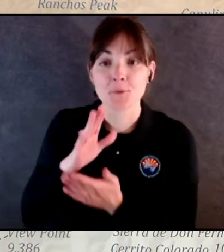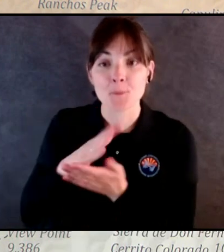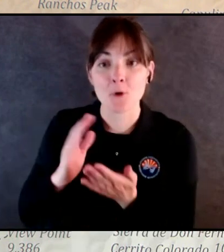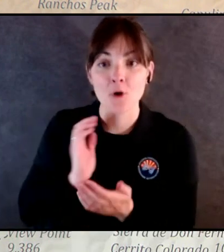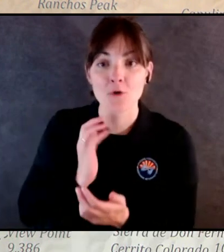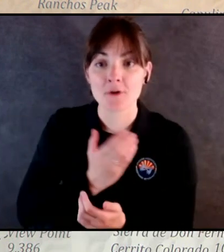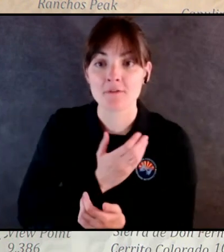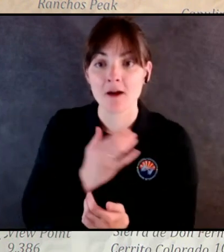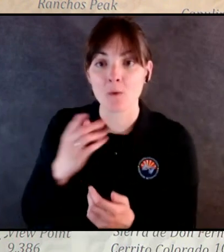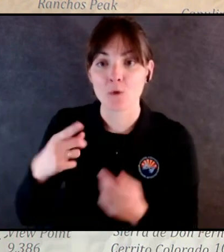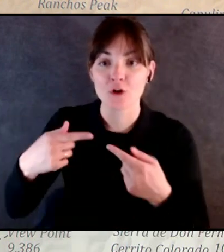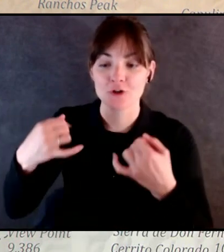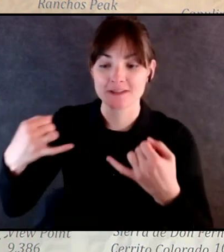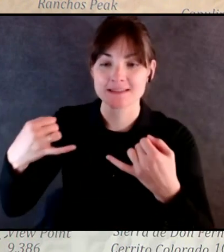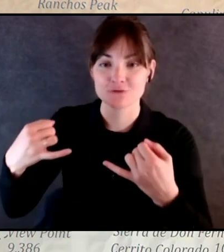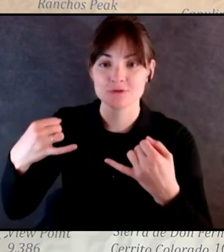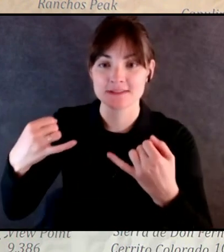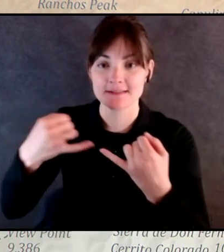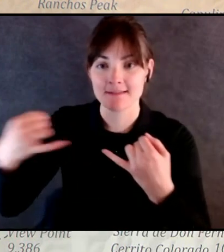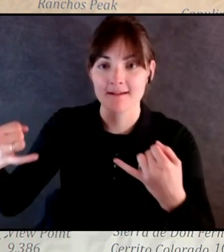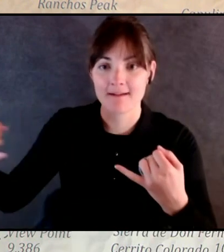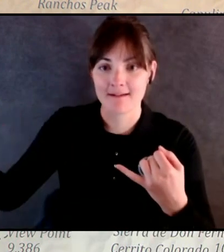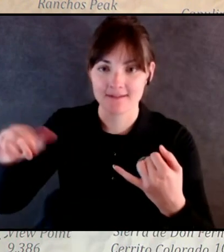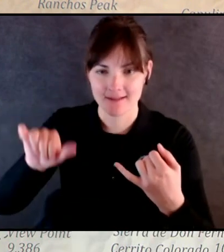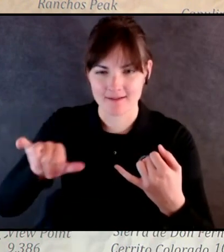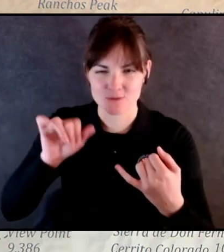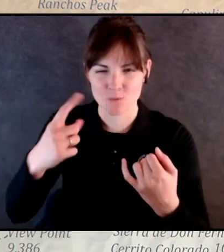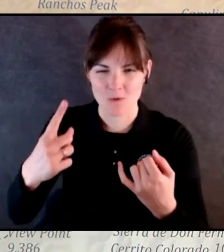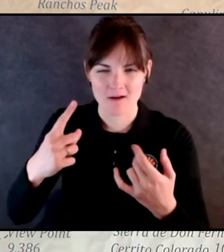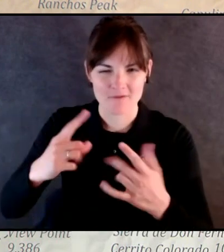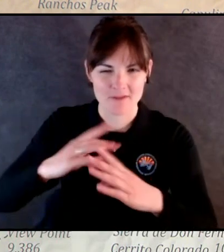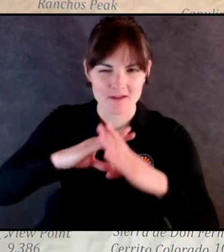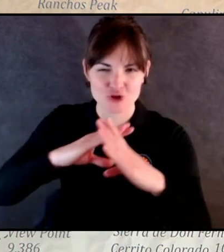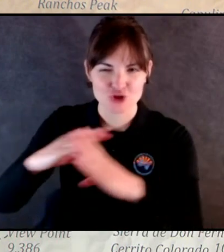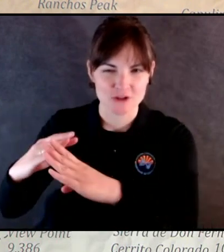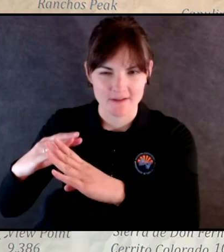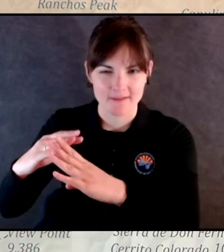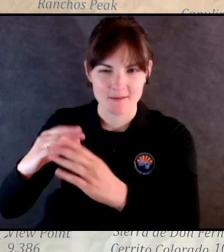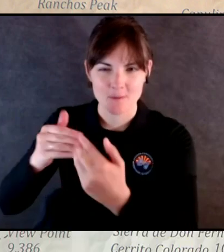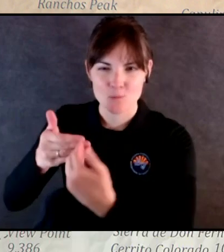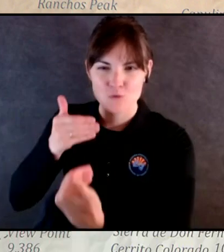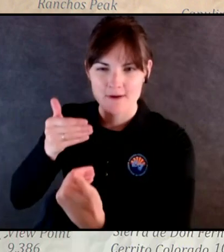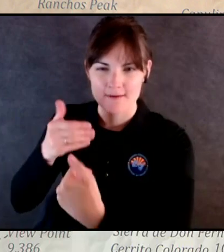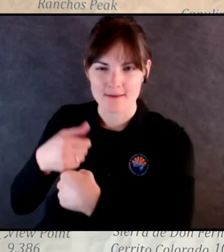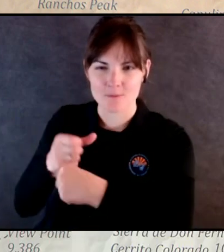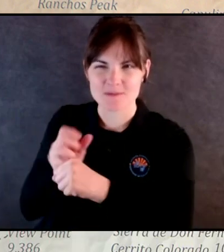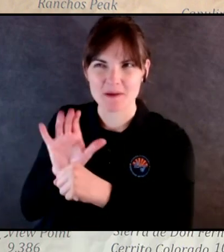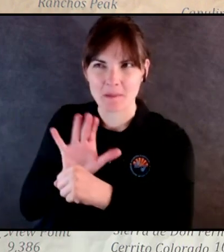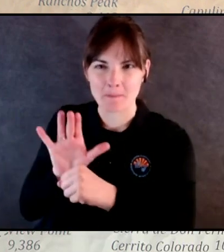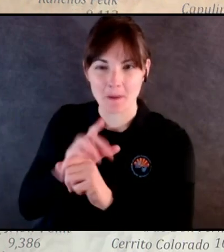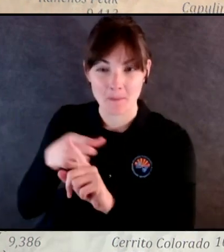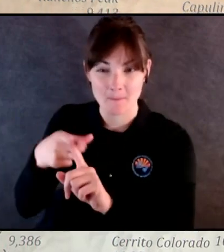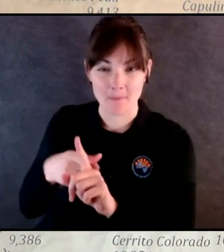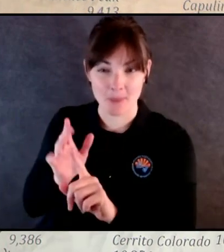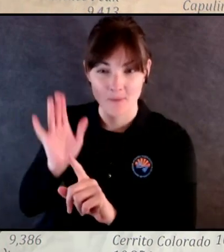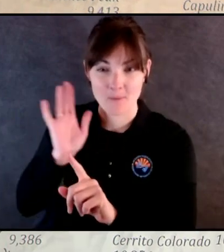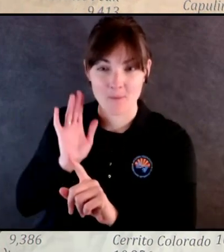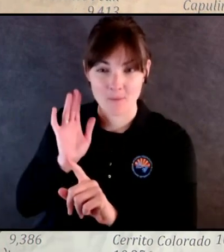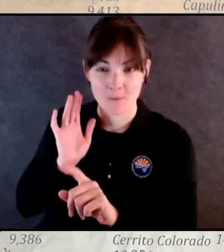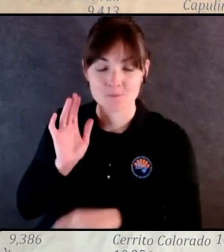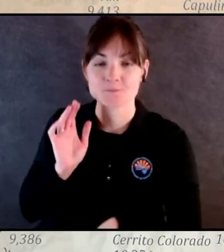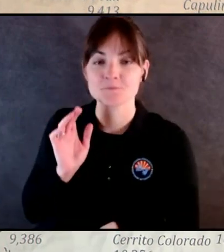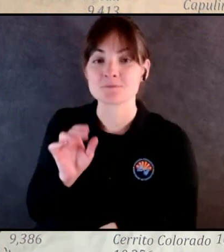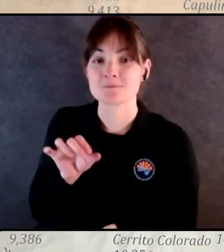break that was created about a month or so ago, or started, and so that work still